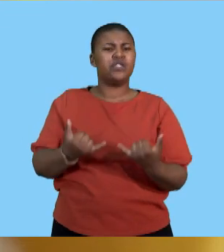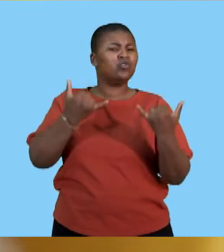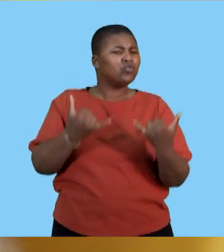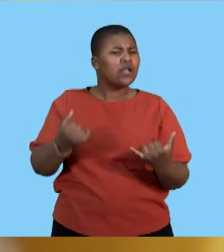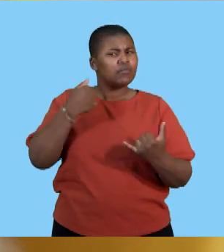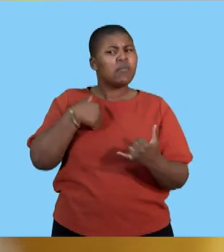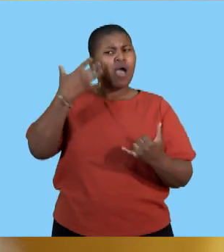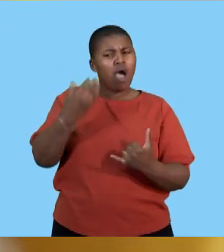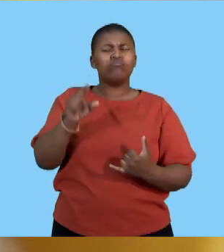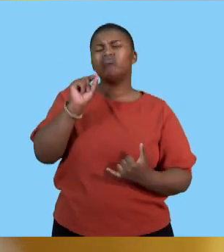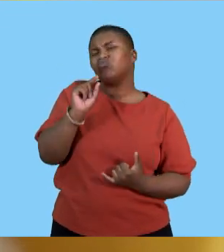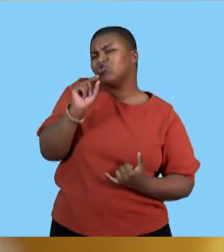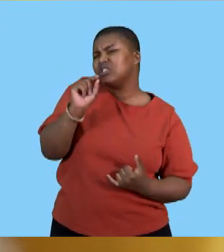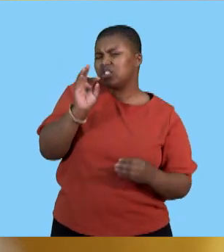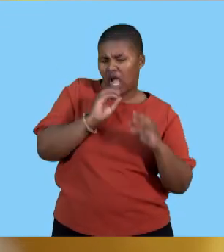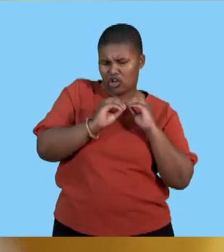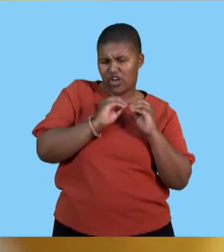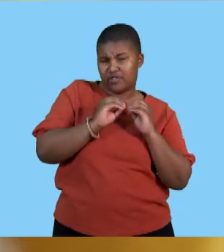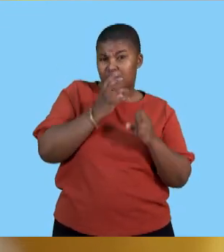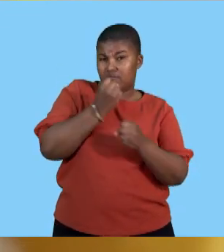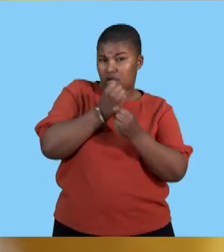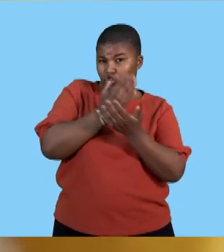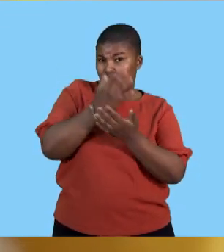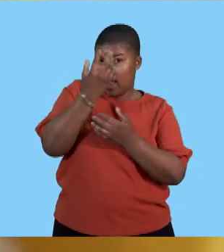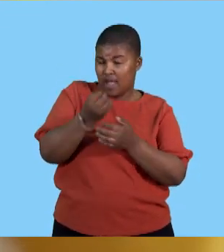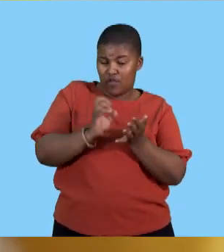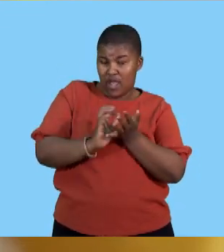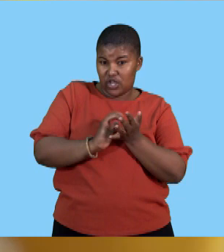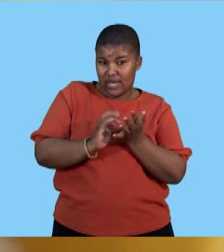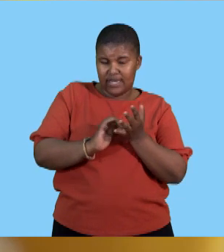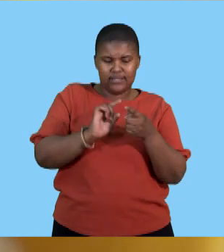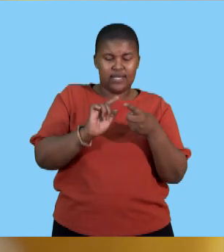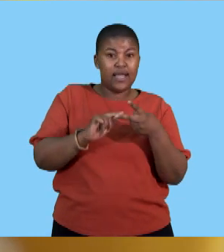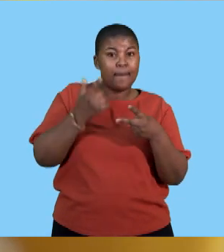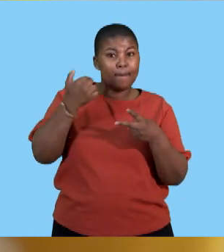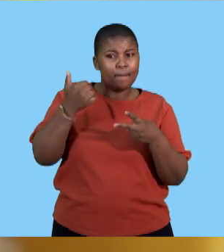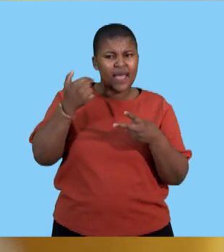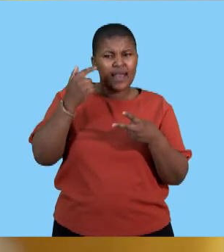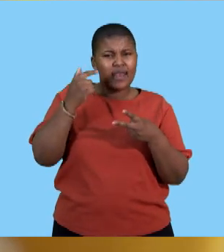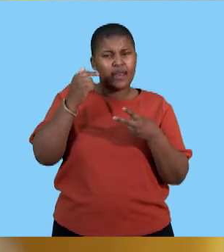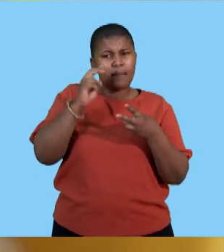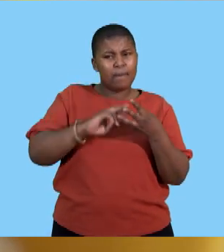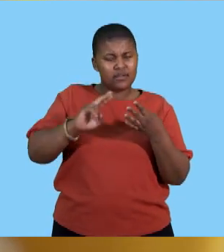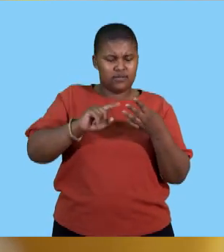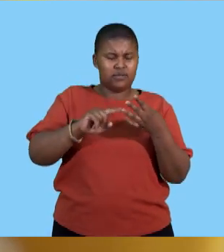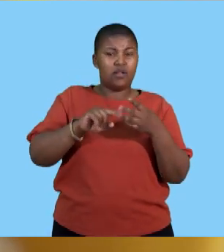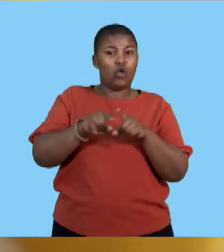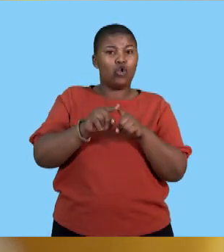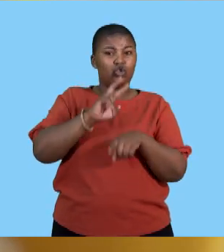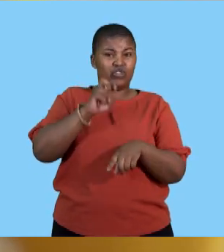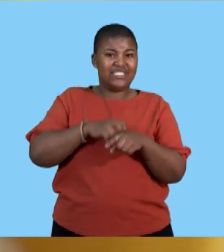income. And today I have some interesting adjustments for you. So make sure you have a calculator, you need a pen or a